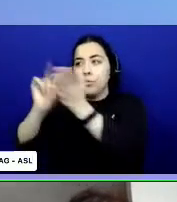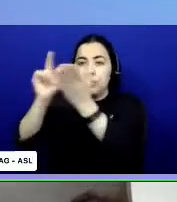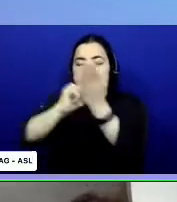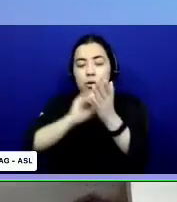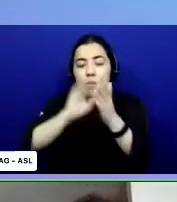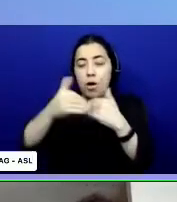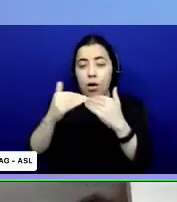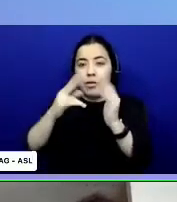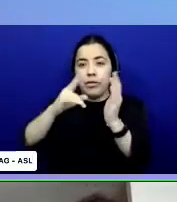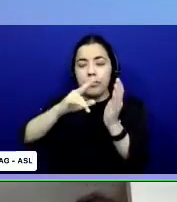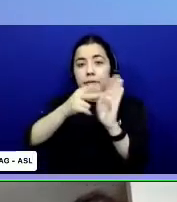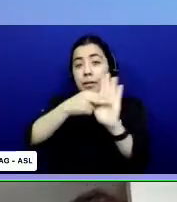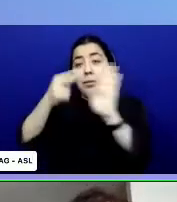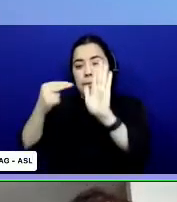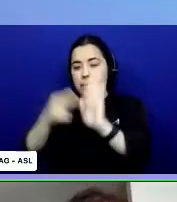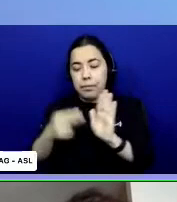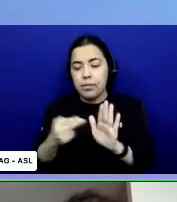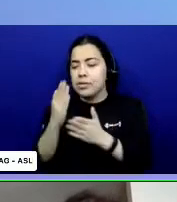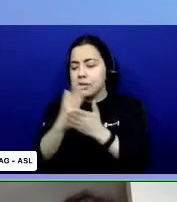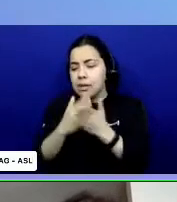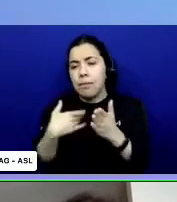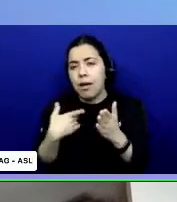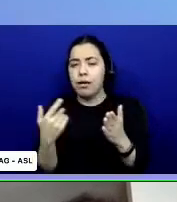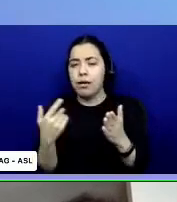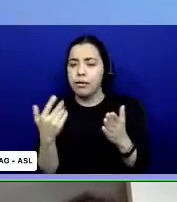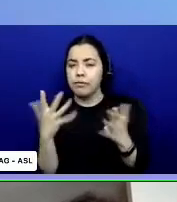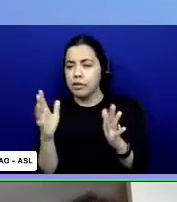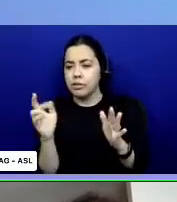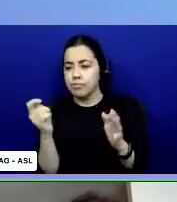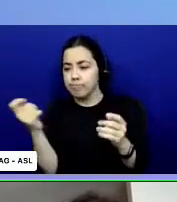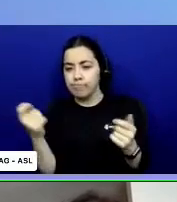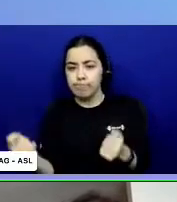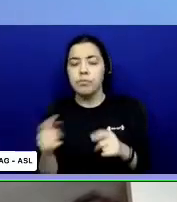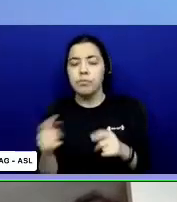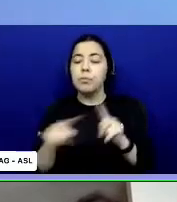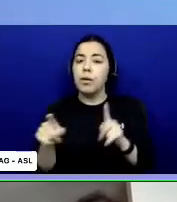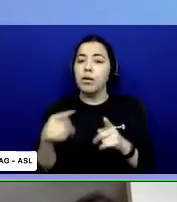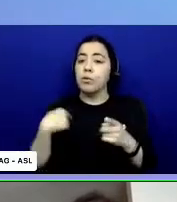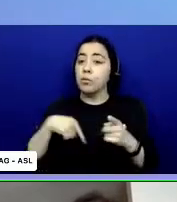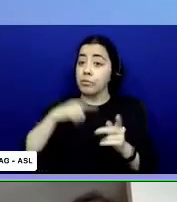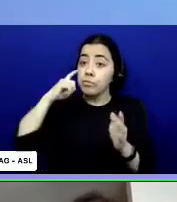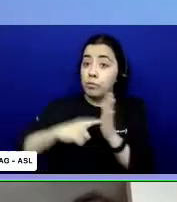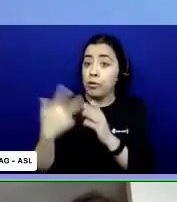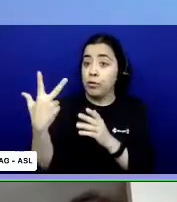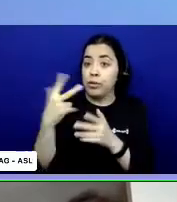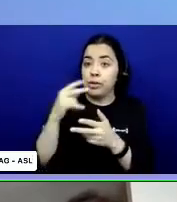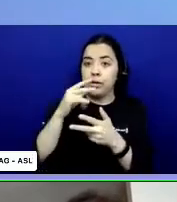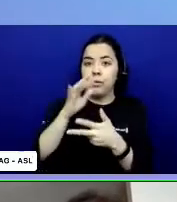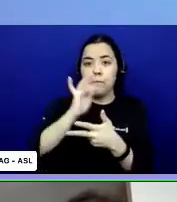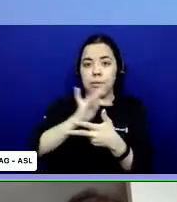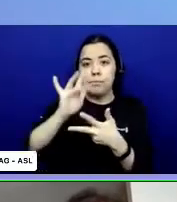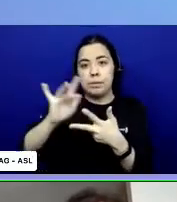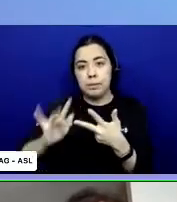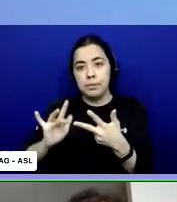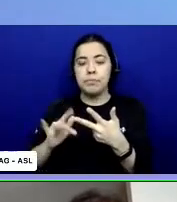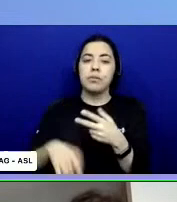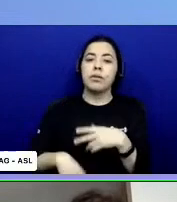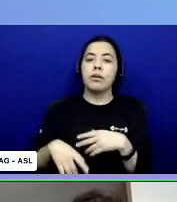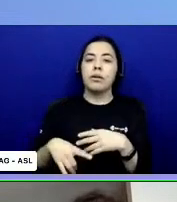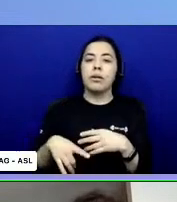page. But I've pointed out that we've identified the 3 buttons on this page, the slider on this page for the